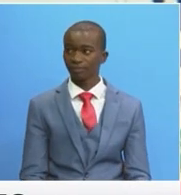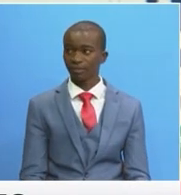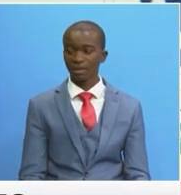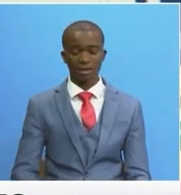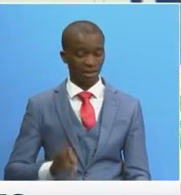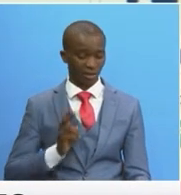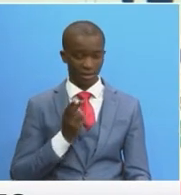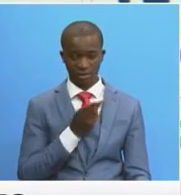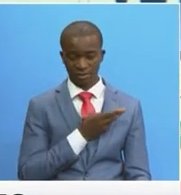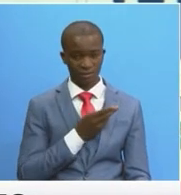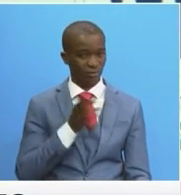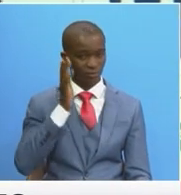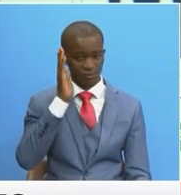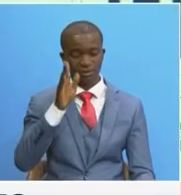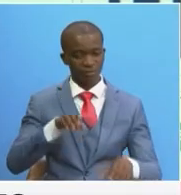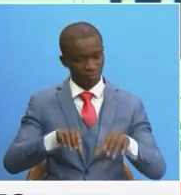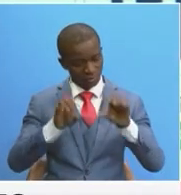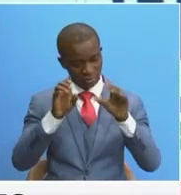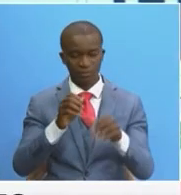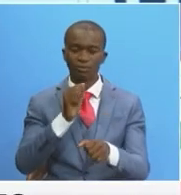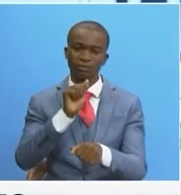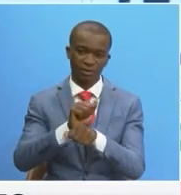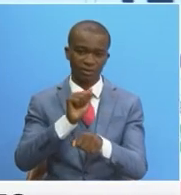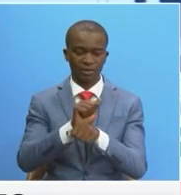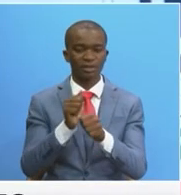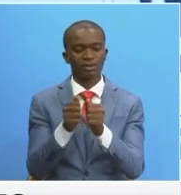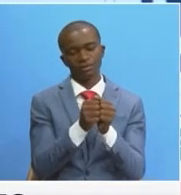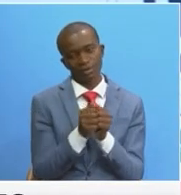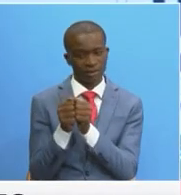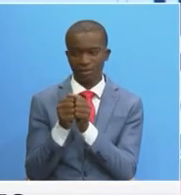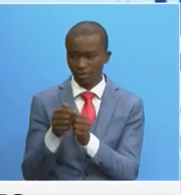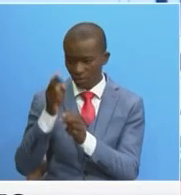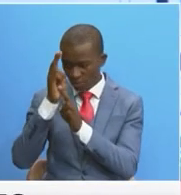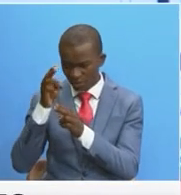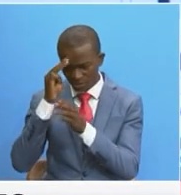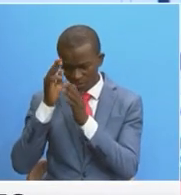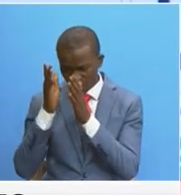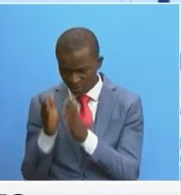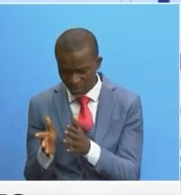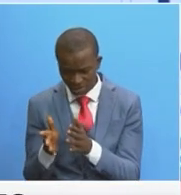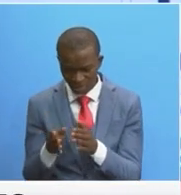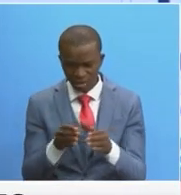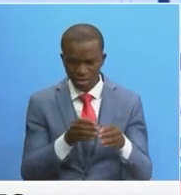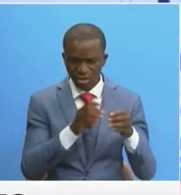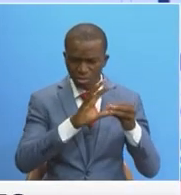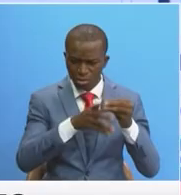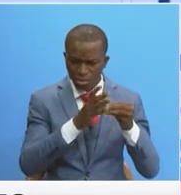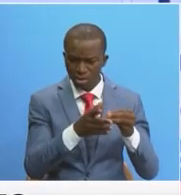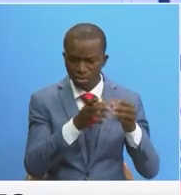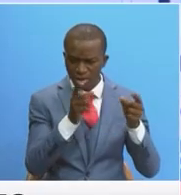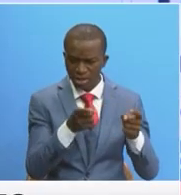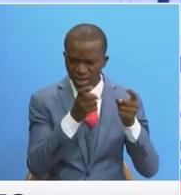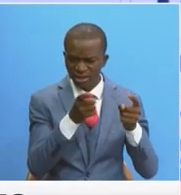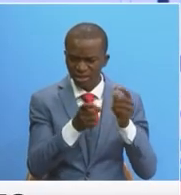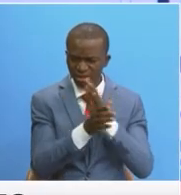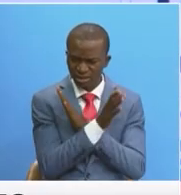within ourselves. Honorable Minister, the problems and the challenges that this country has, the